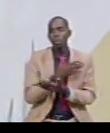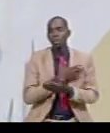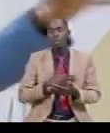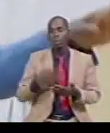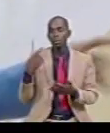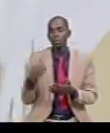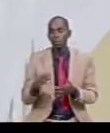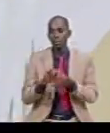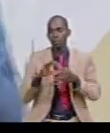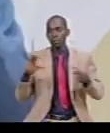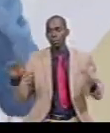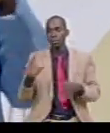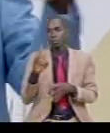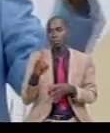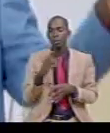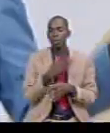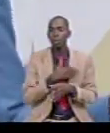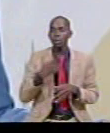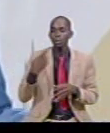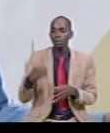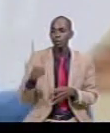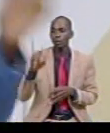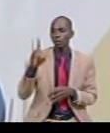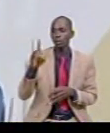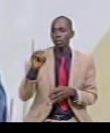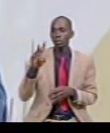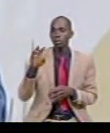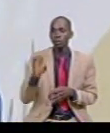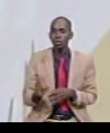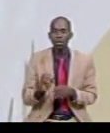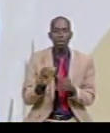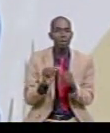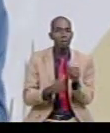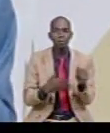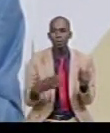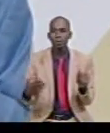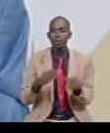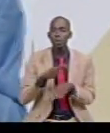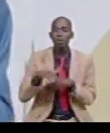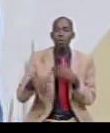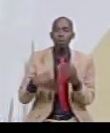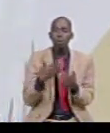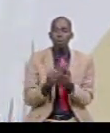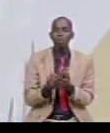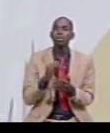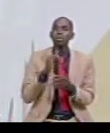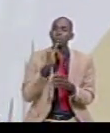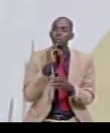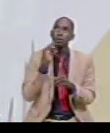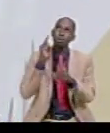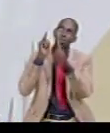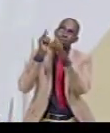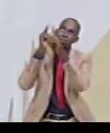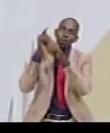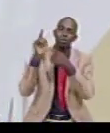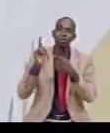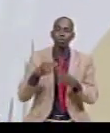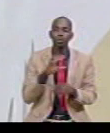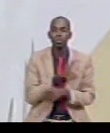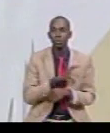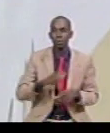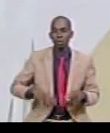dove, the sprinkling of the blood, and all that, everything was pointing to the the atonement of Christ,